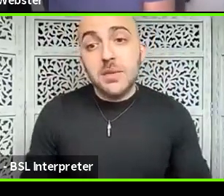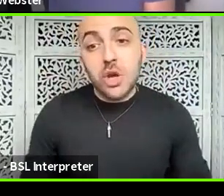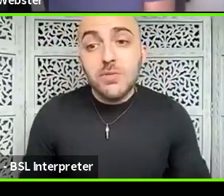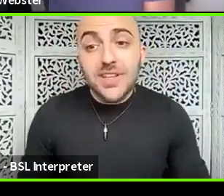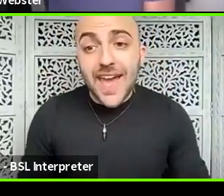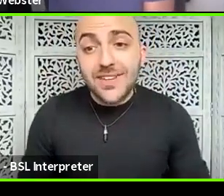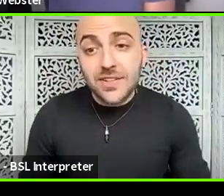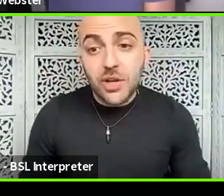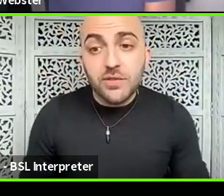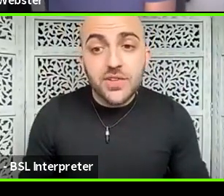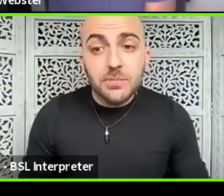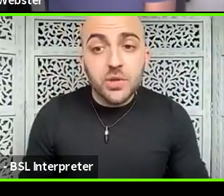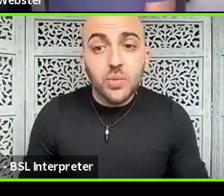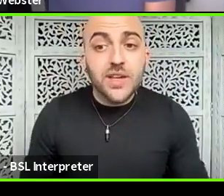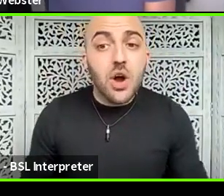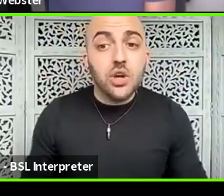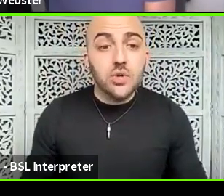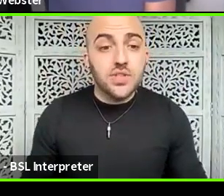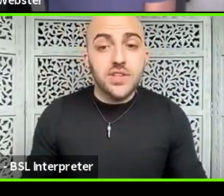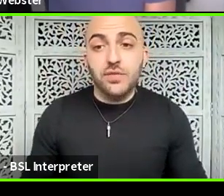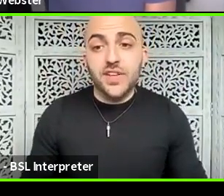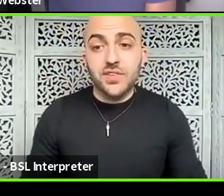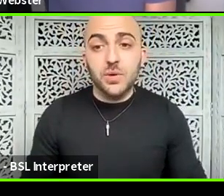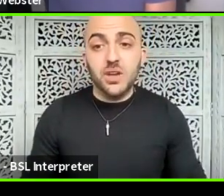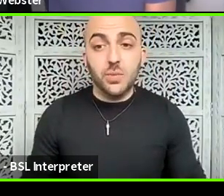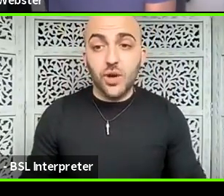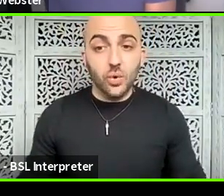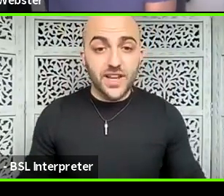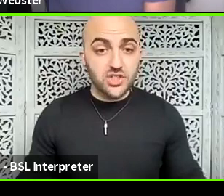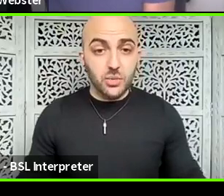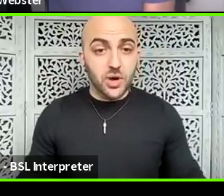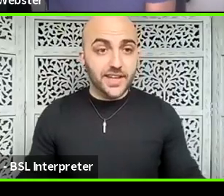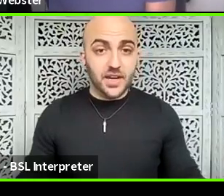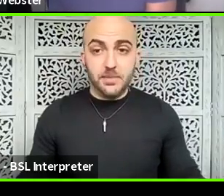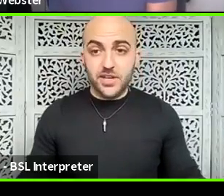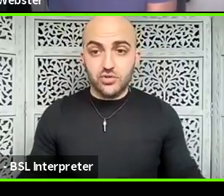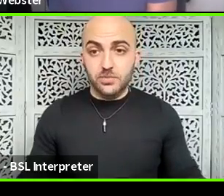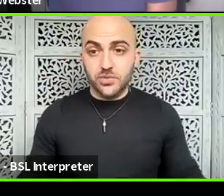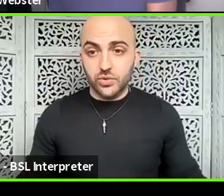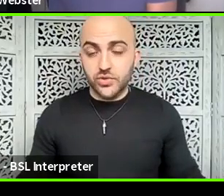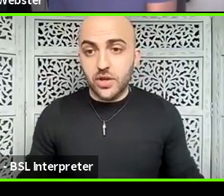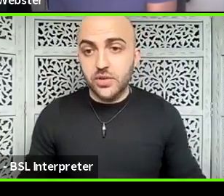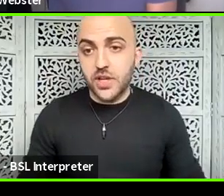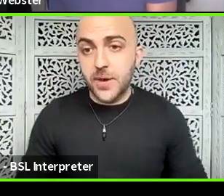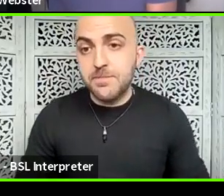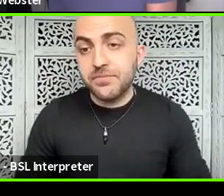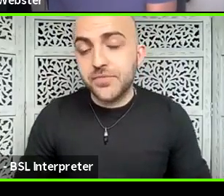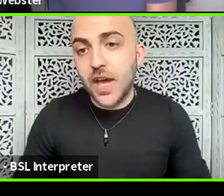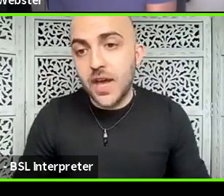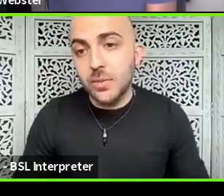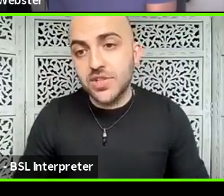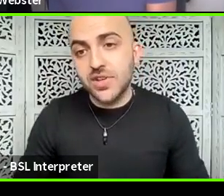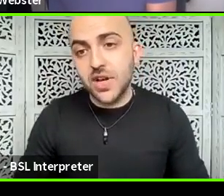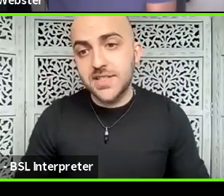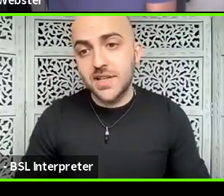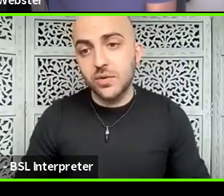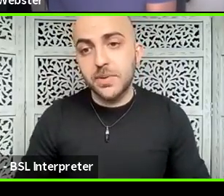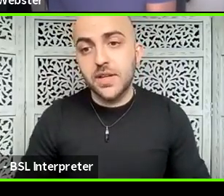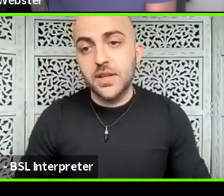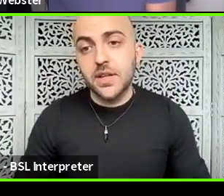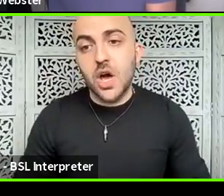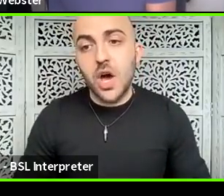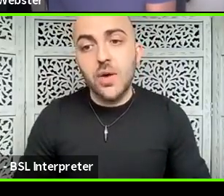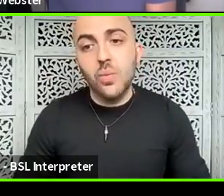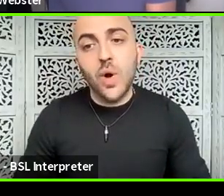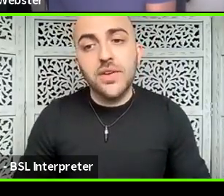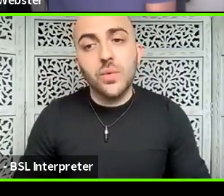I think at the moment, yes. I mean, obviously, because we can't go to the office and we're all literally working in our bedrooms or so, you know, which isn't ideal.